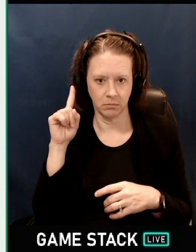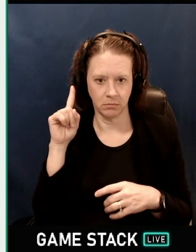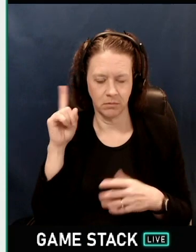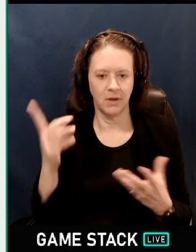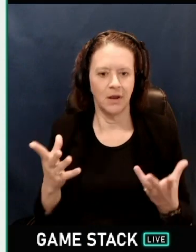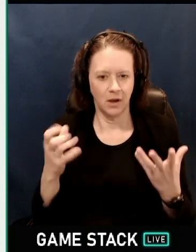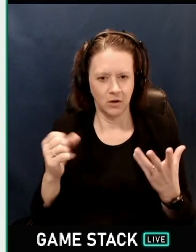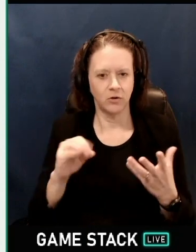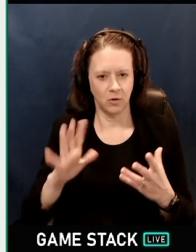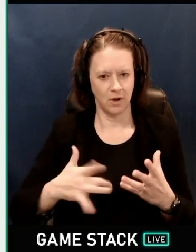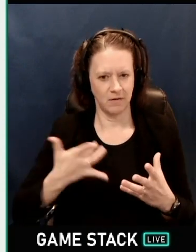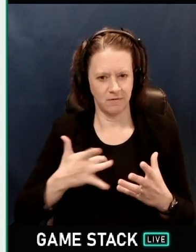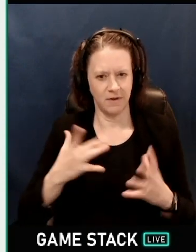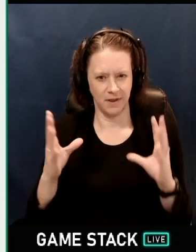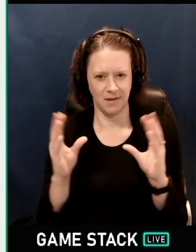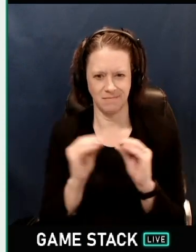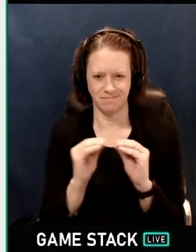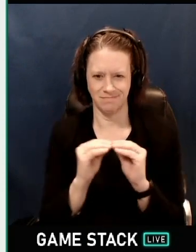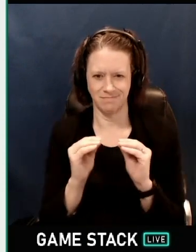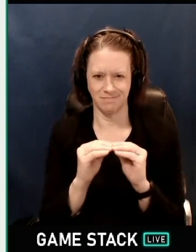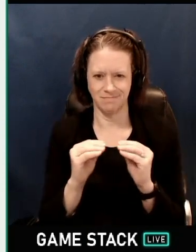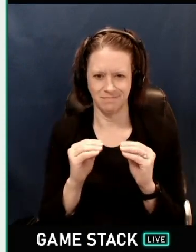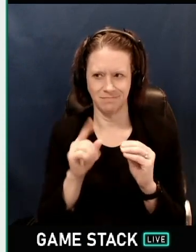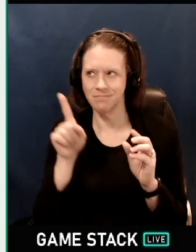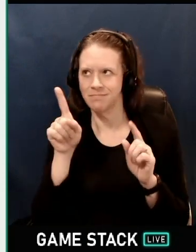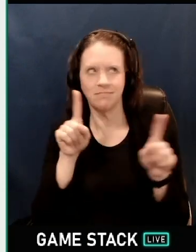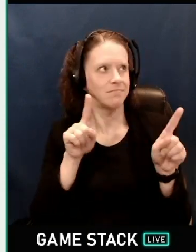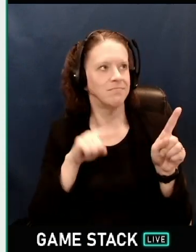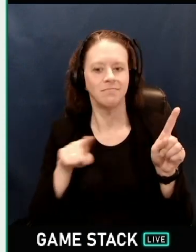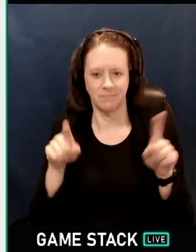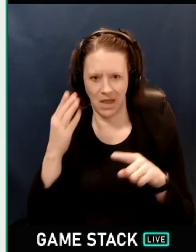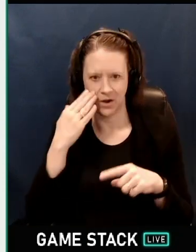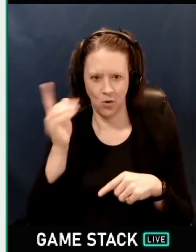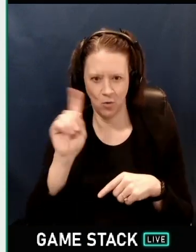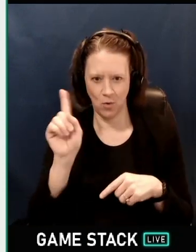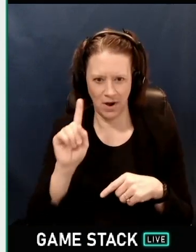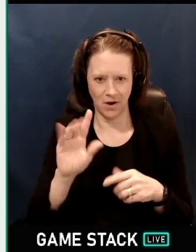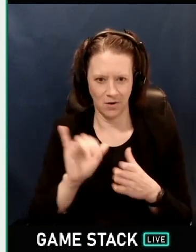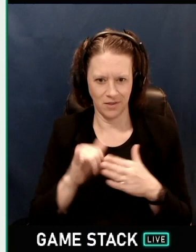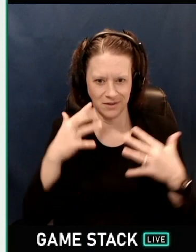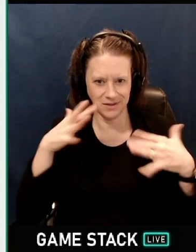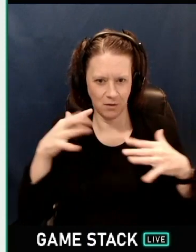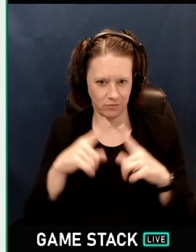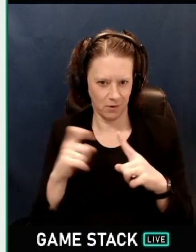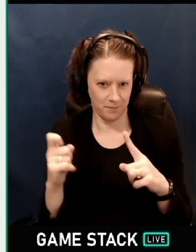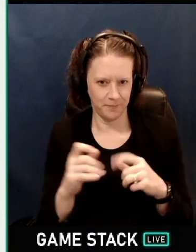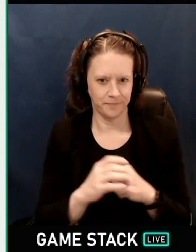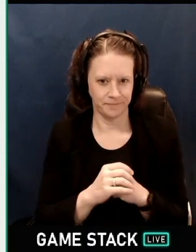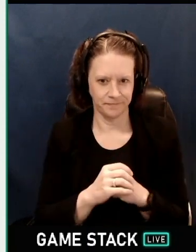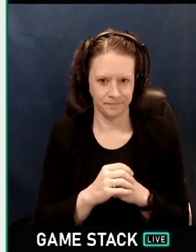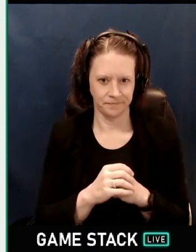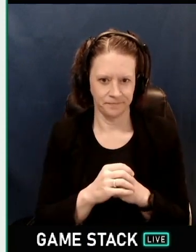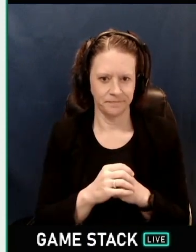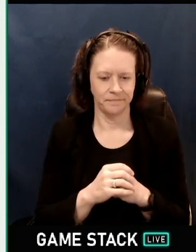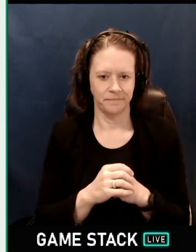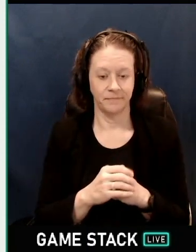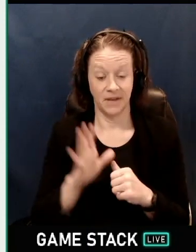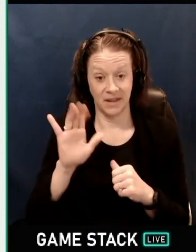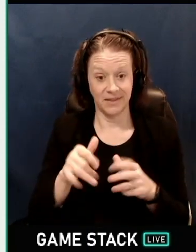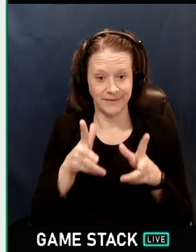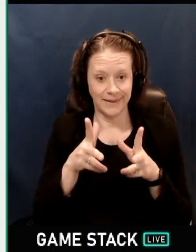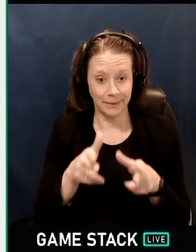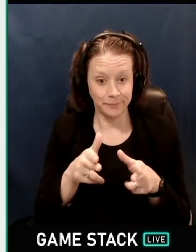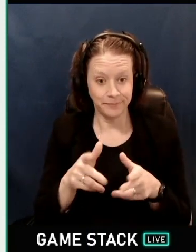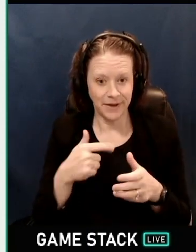of, much better sense of where sounds are in the world. So in this clip, we're going to play a little game of Where's the